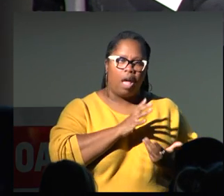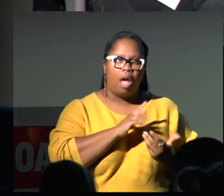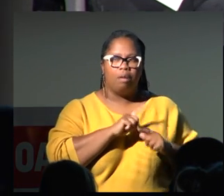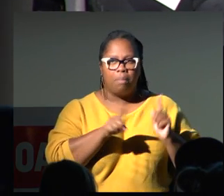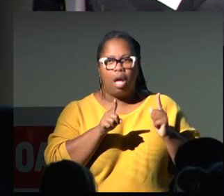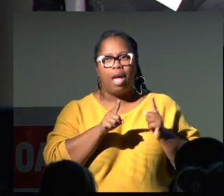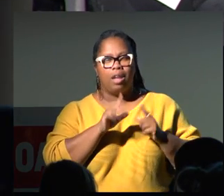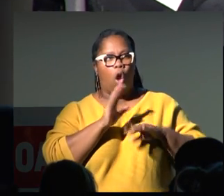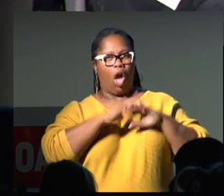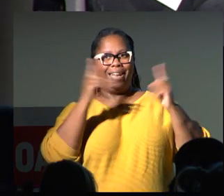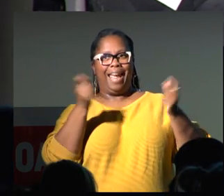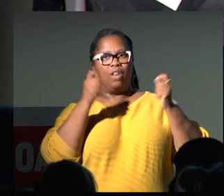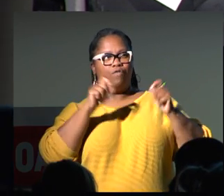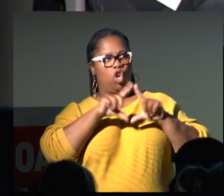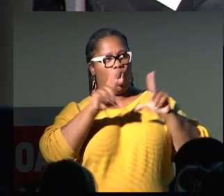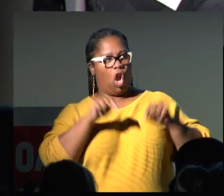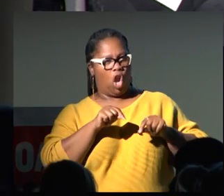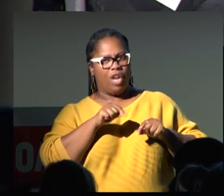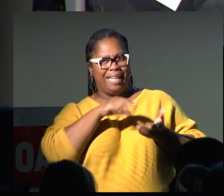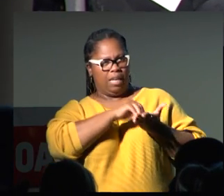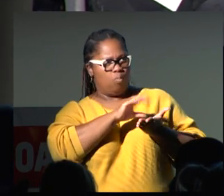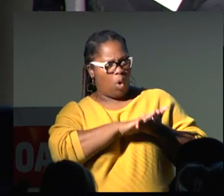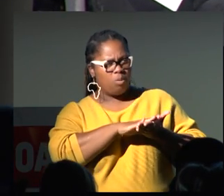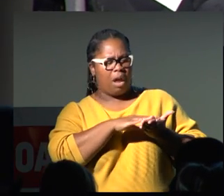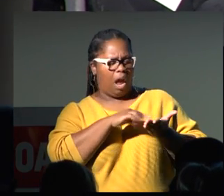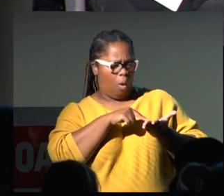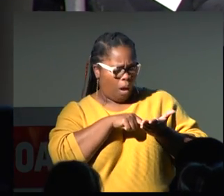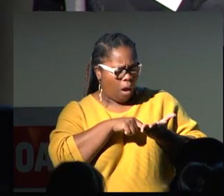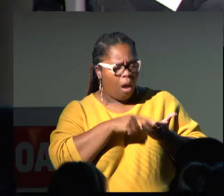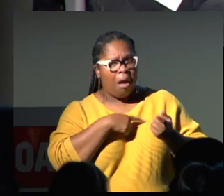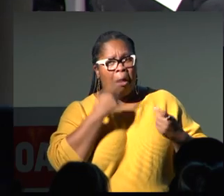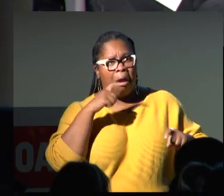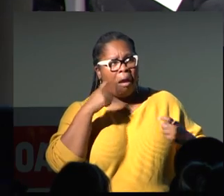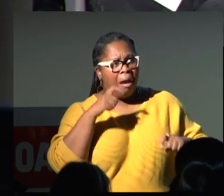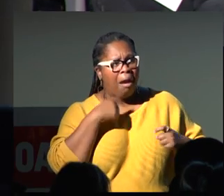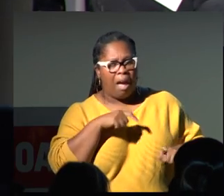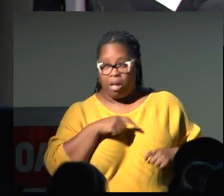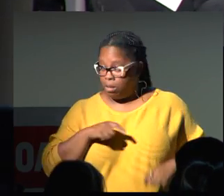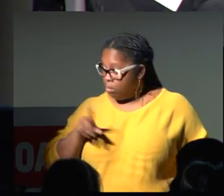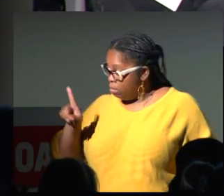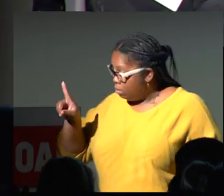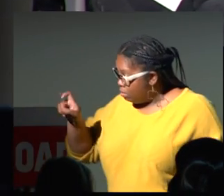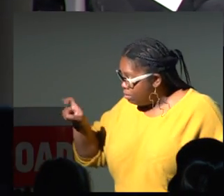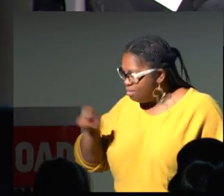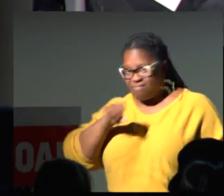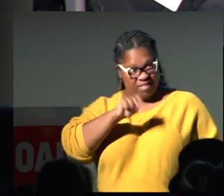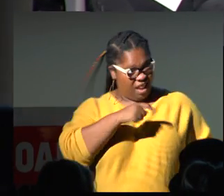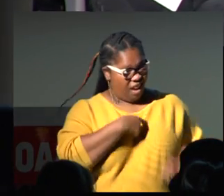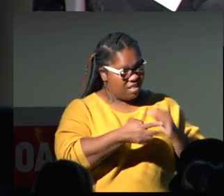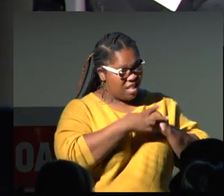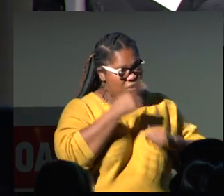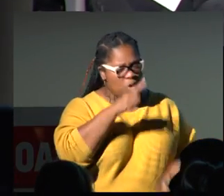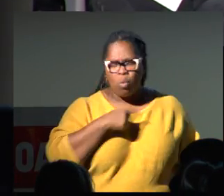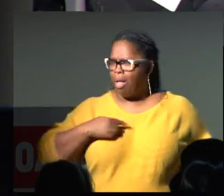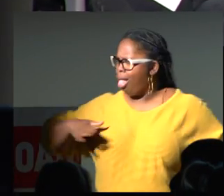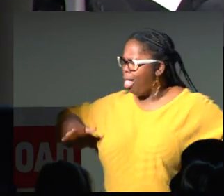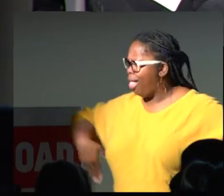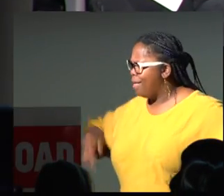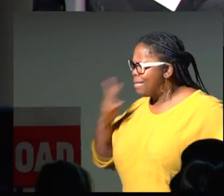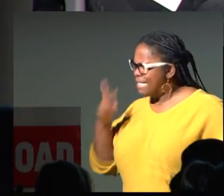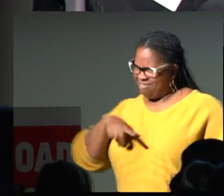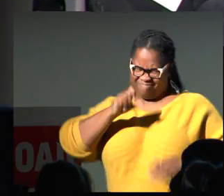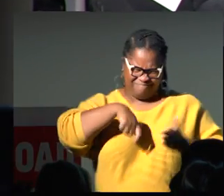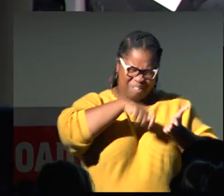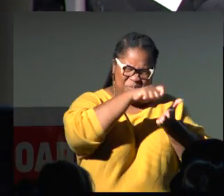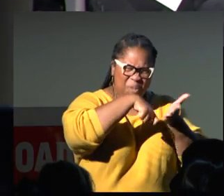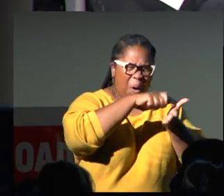our anniversary card, he wrote a whole monologue about I wanted to cry when he wrote a whole he thing. Did? Yeah, I saved it for you. He wrote this whole thing